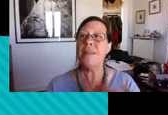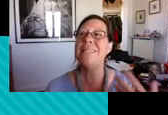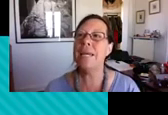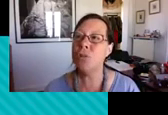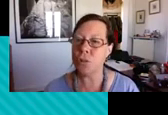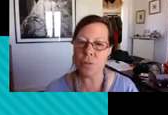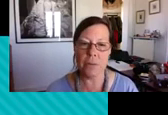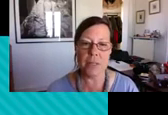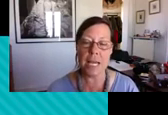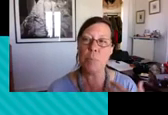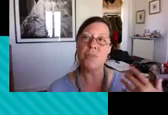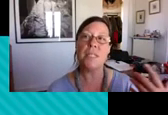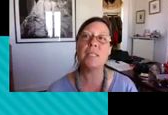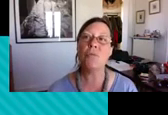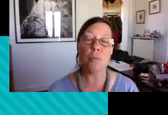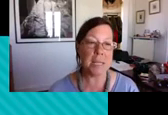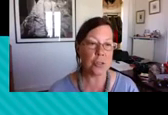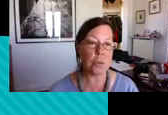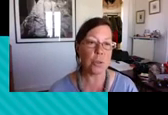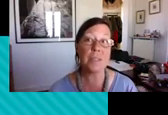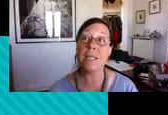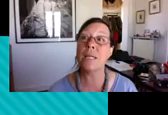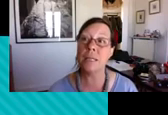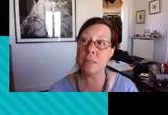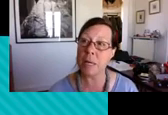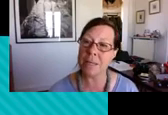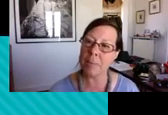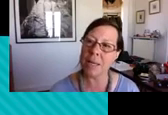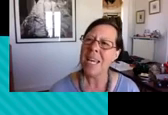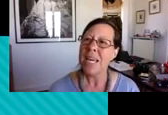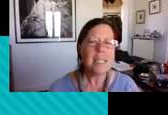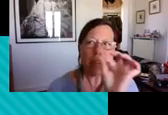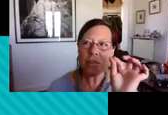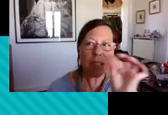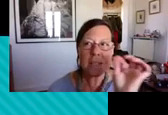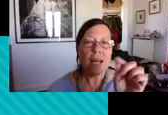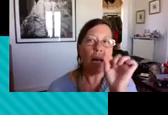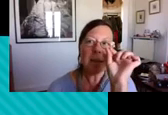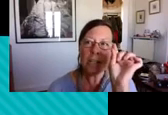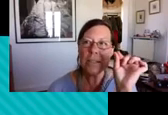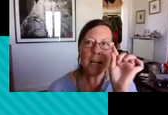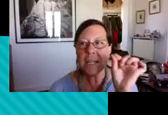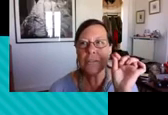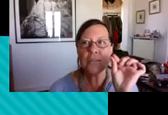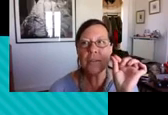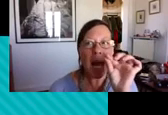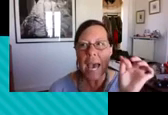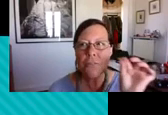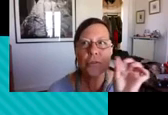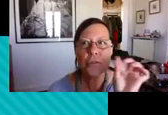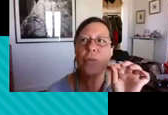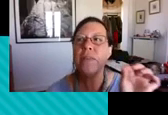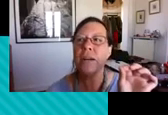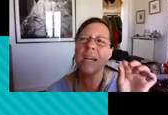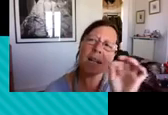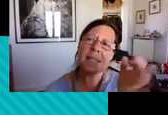of the dangers of the type of disinformation we're seeing in this pandemic is that there's just a little nugget of a half